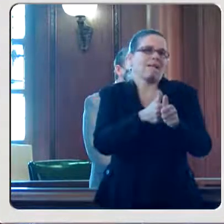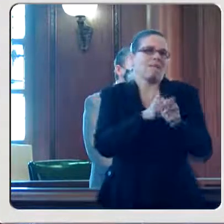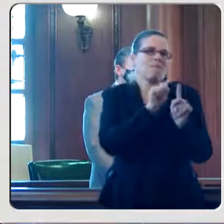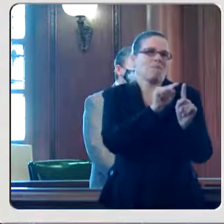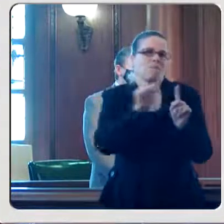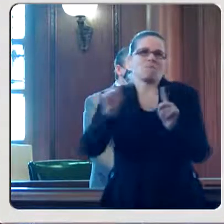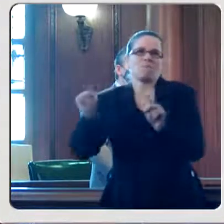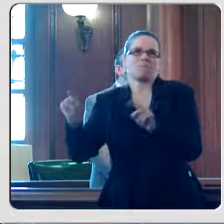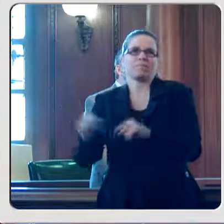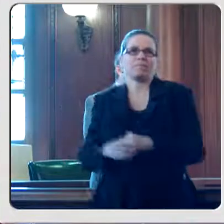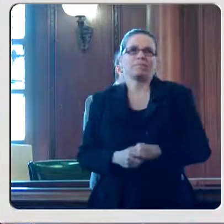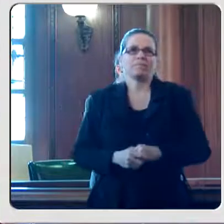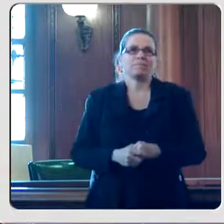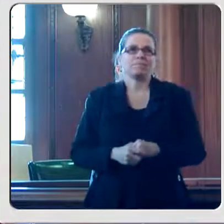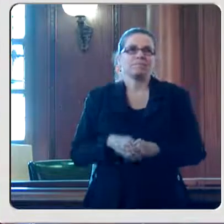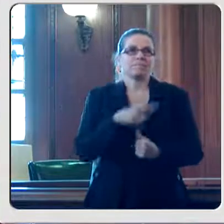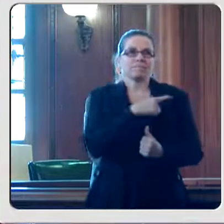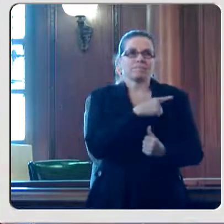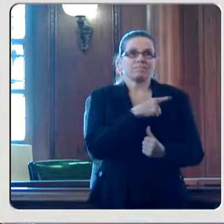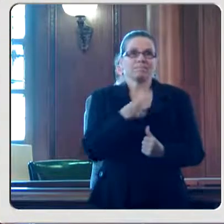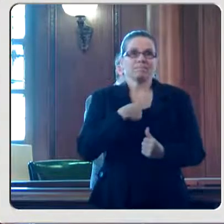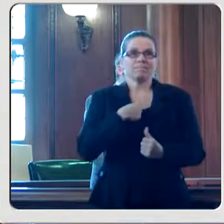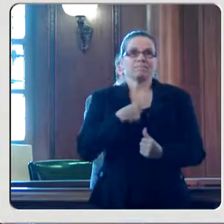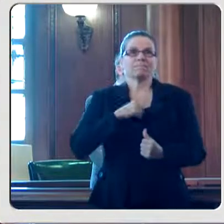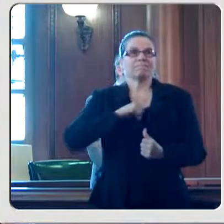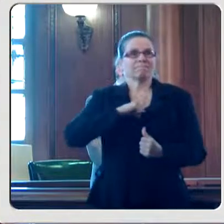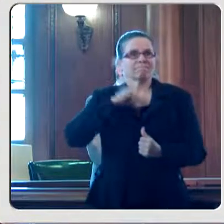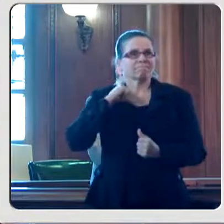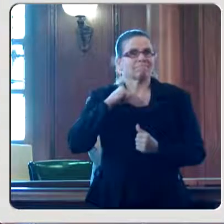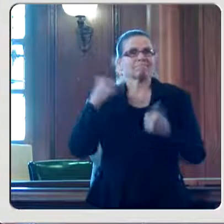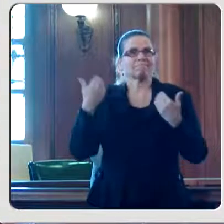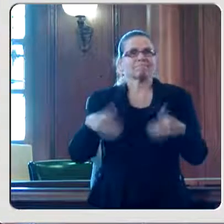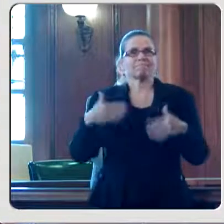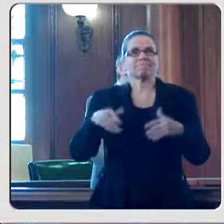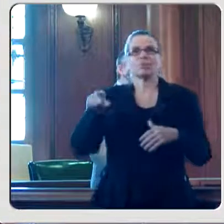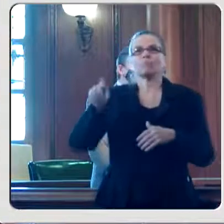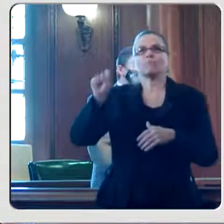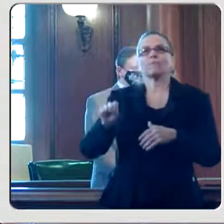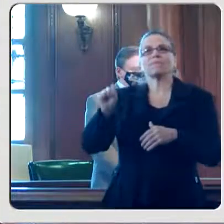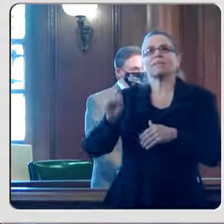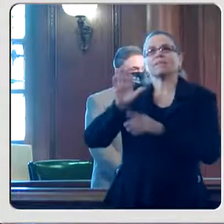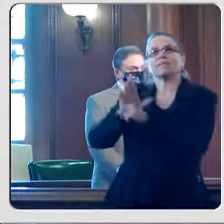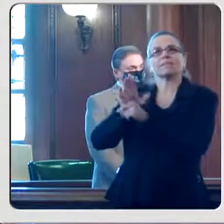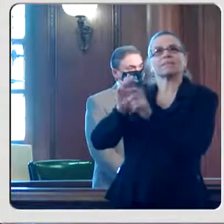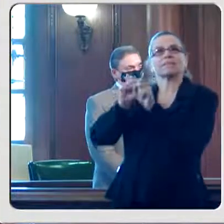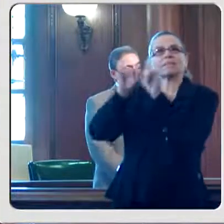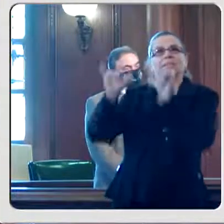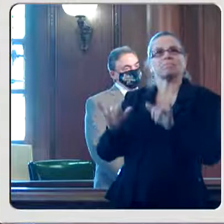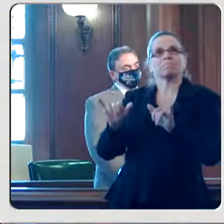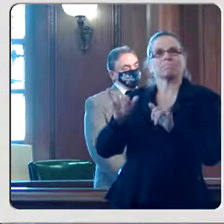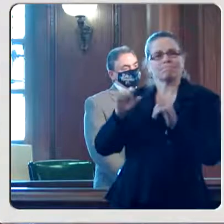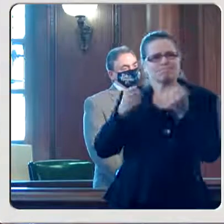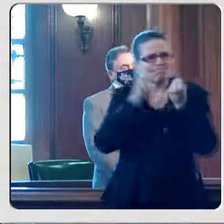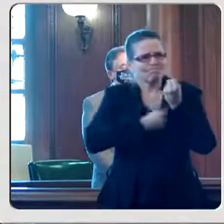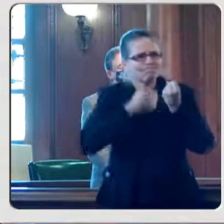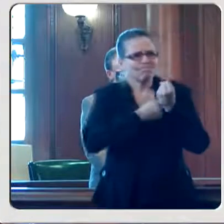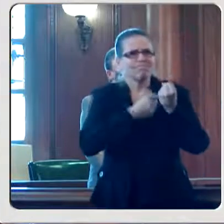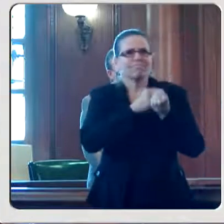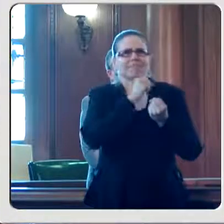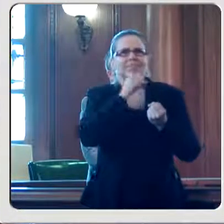the system that we have set up to support the elders in the city of